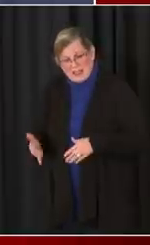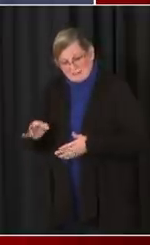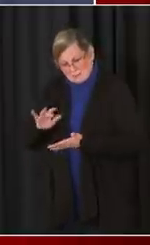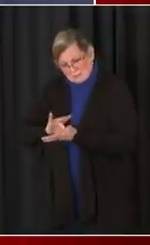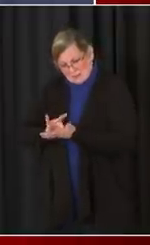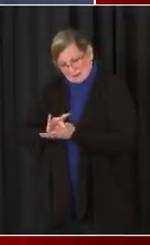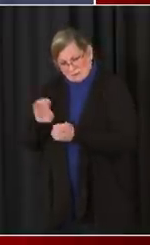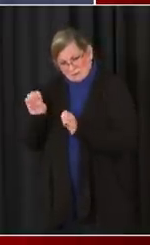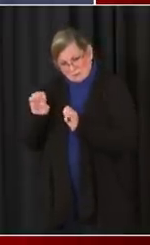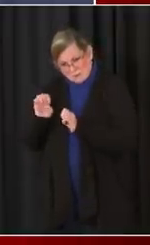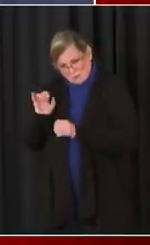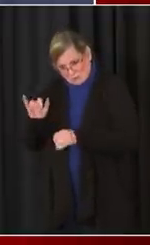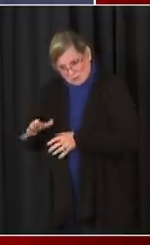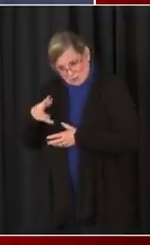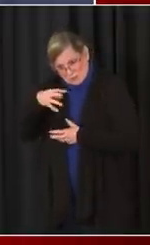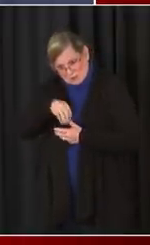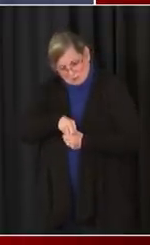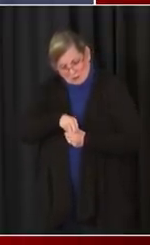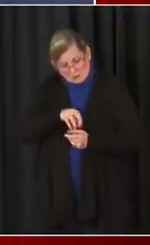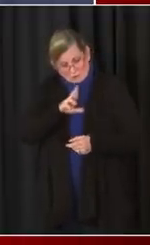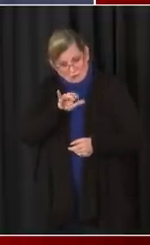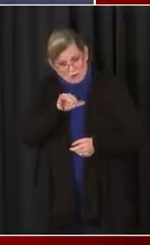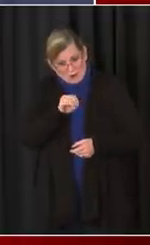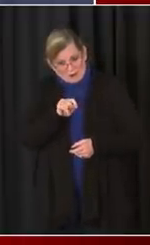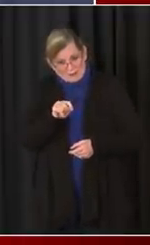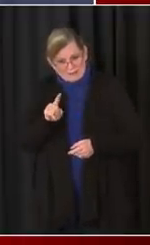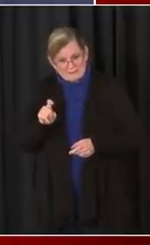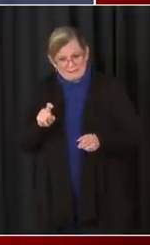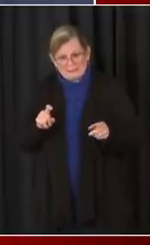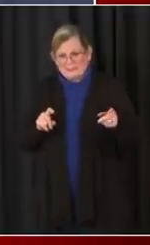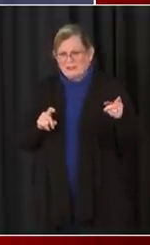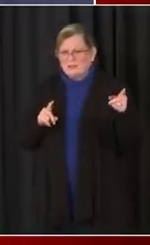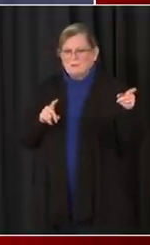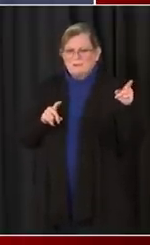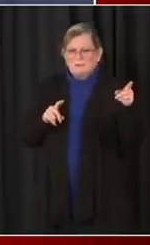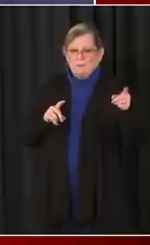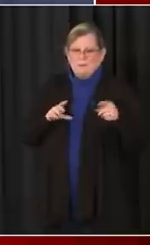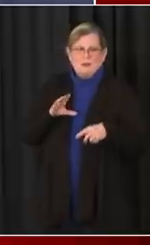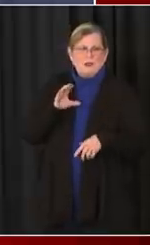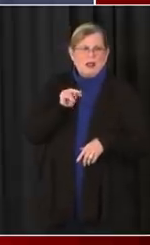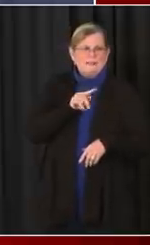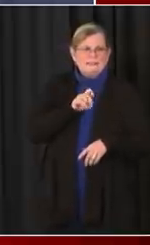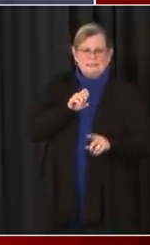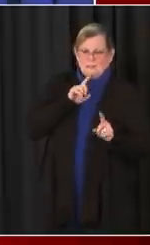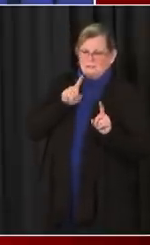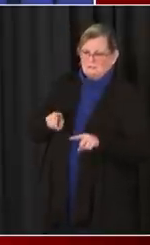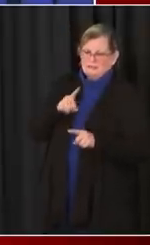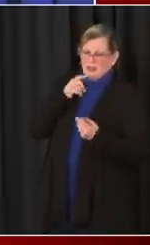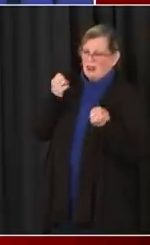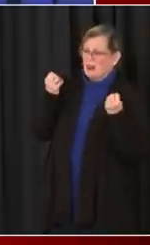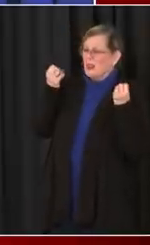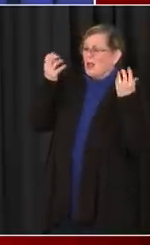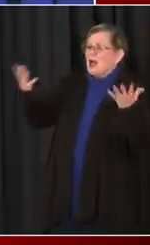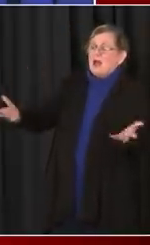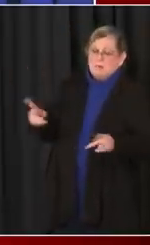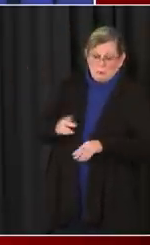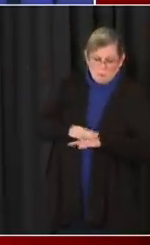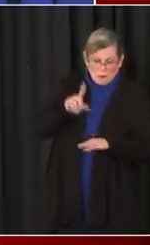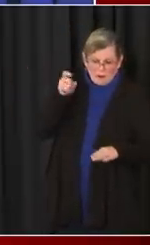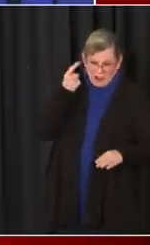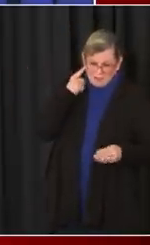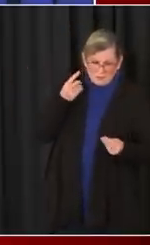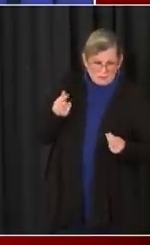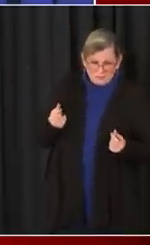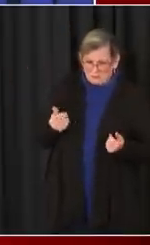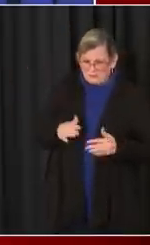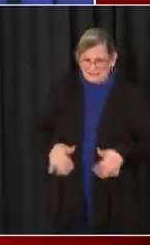emergencies yesterday. Thank you. Yes. There were a lot of people on the grounds of the Capitol yesterday, and I guess the